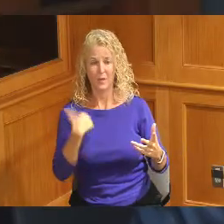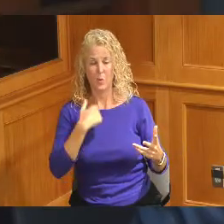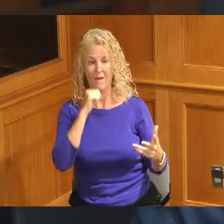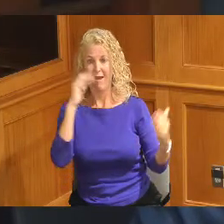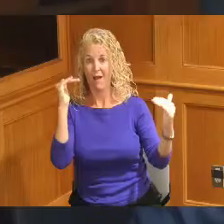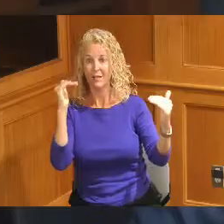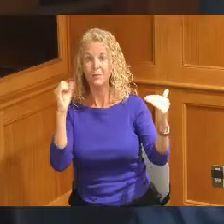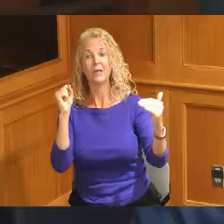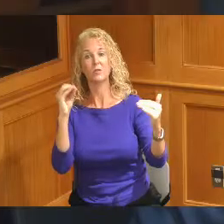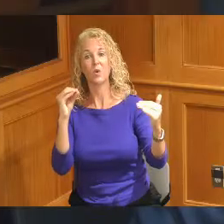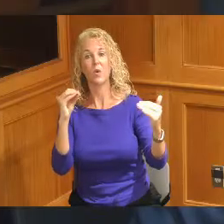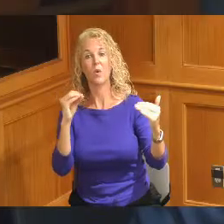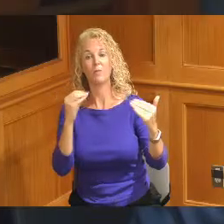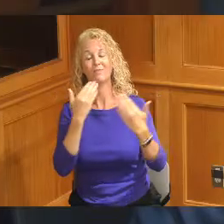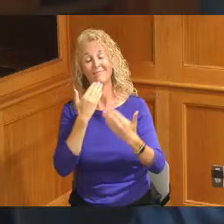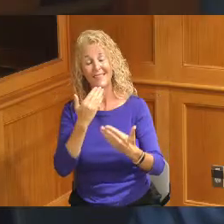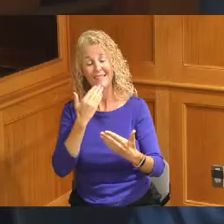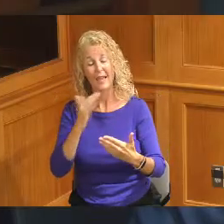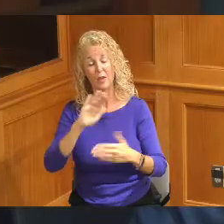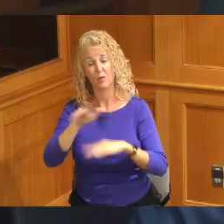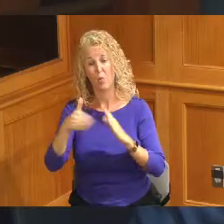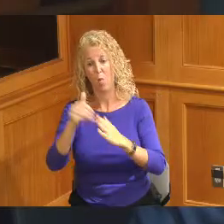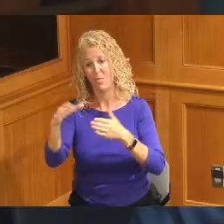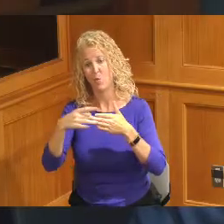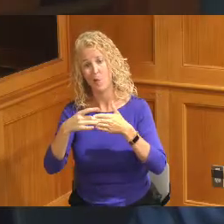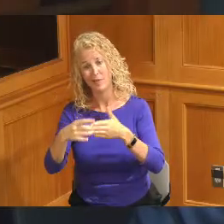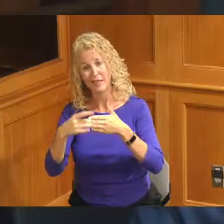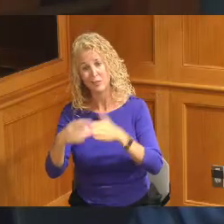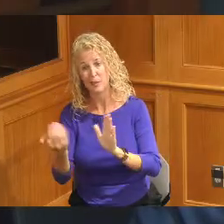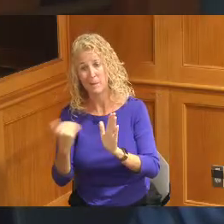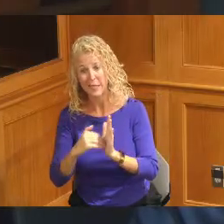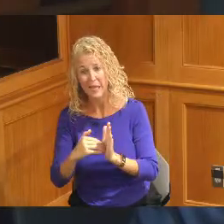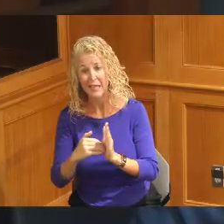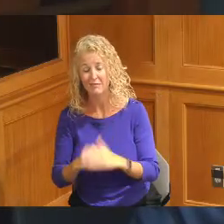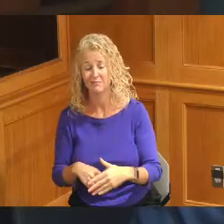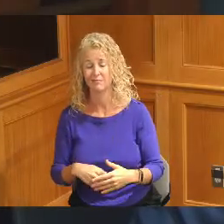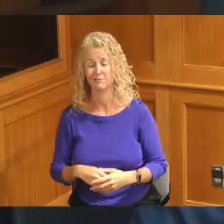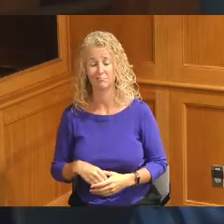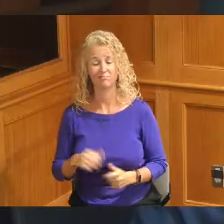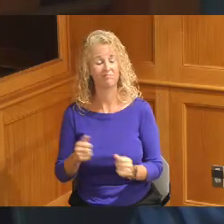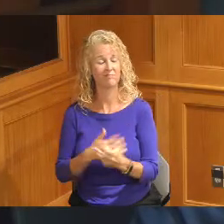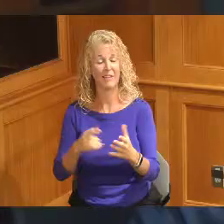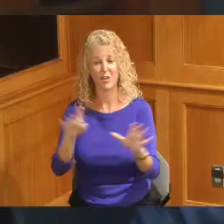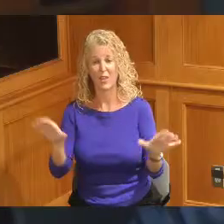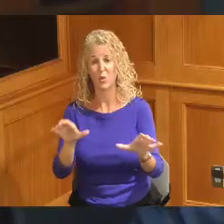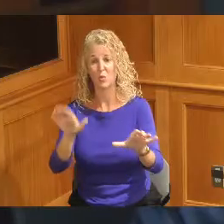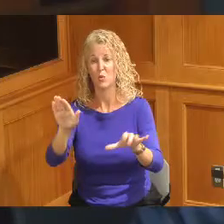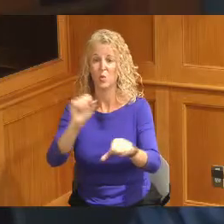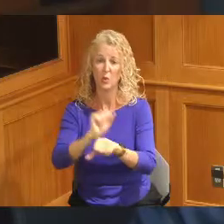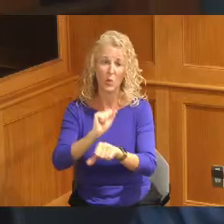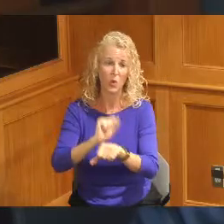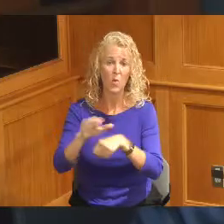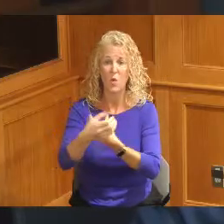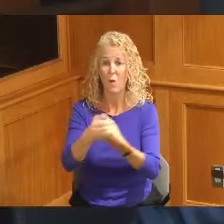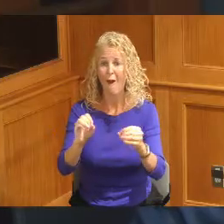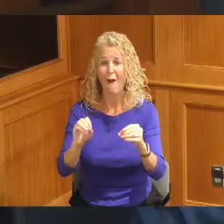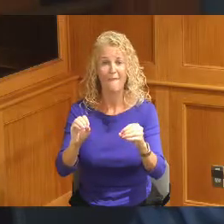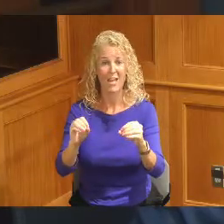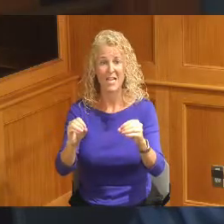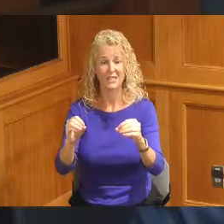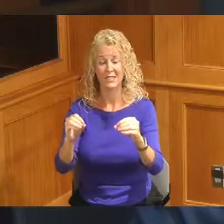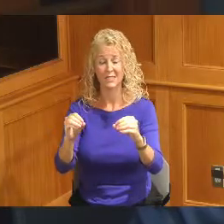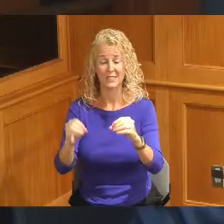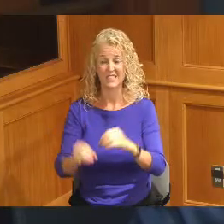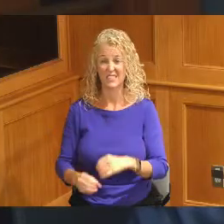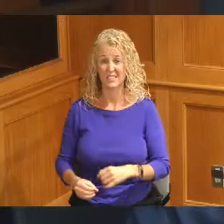we were lucky to get through that. So just want to, again, thank you for all you do, keeping coordination going, everything. Even when